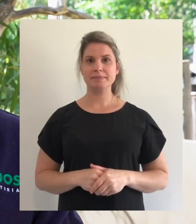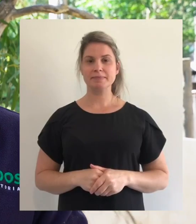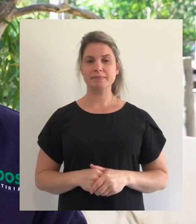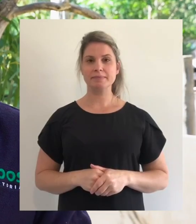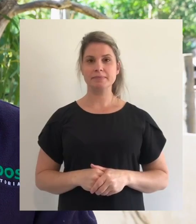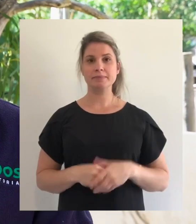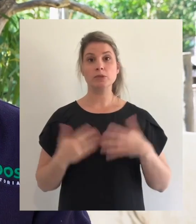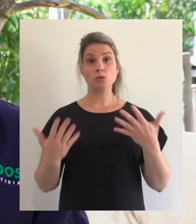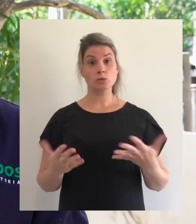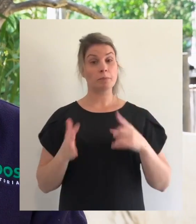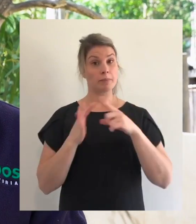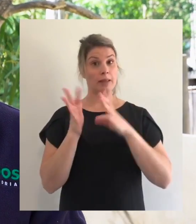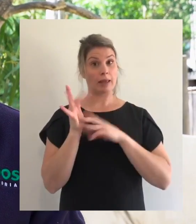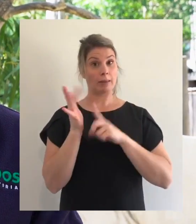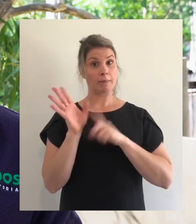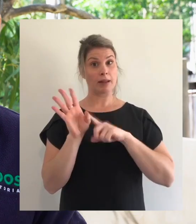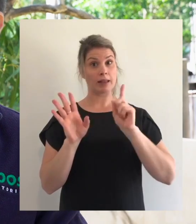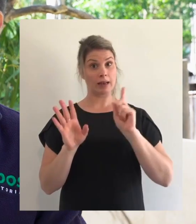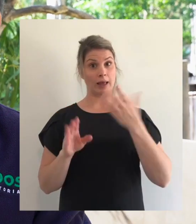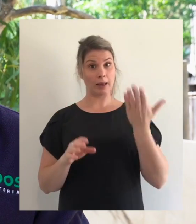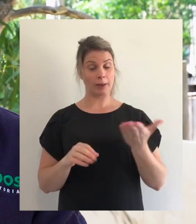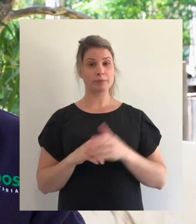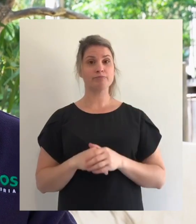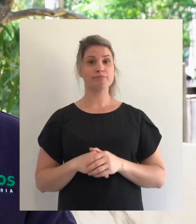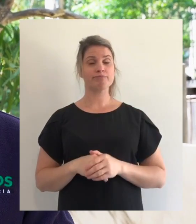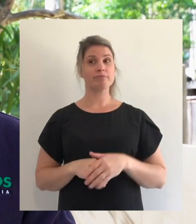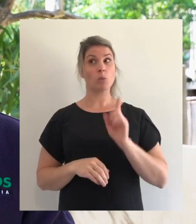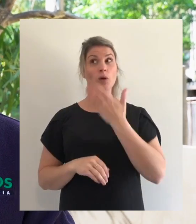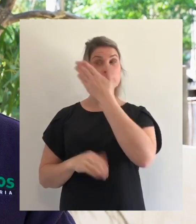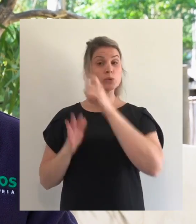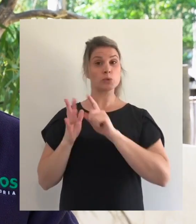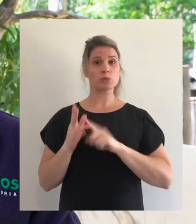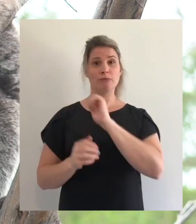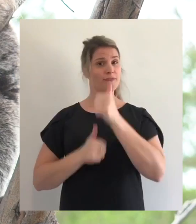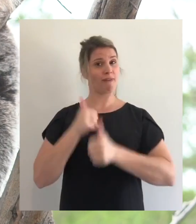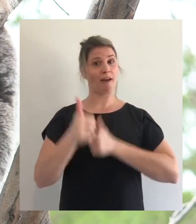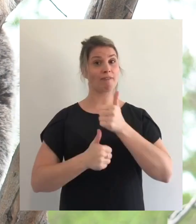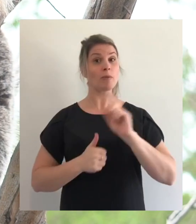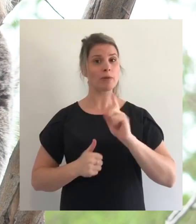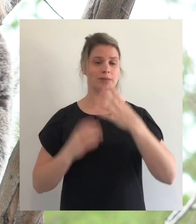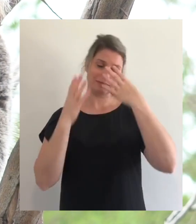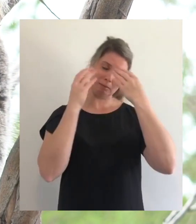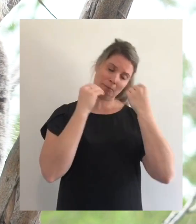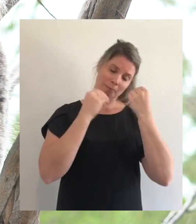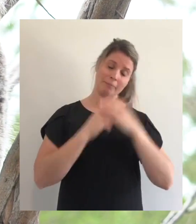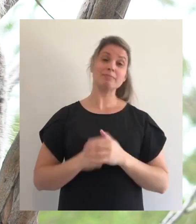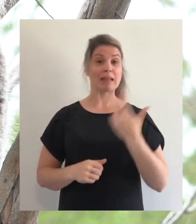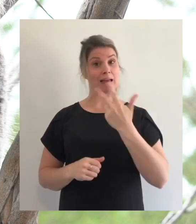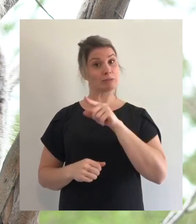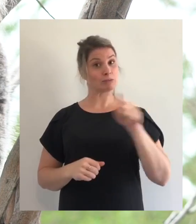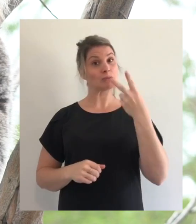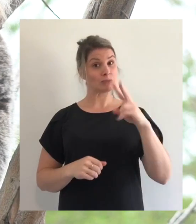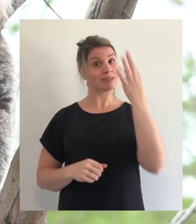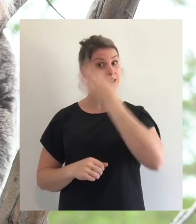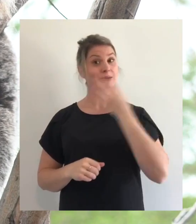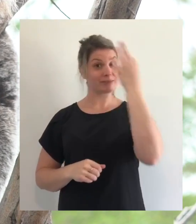So Emily's currently displaying pretty much the koala's favourite activity, and that is sleeping. So around 18 to 20 hours every day you could